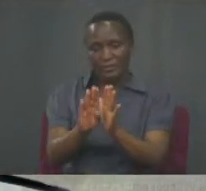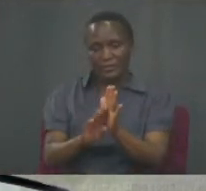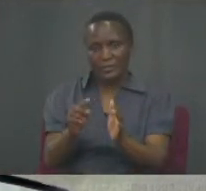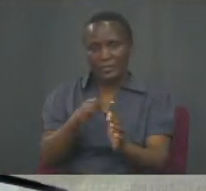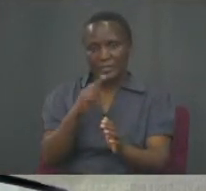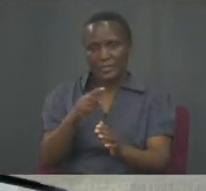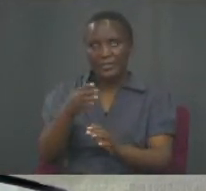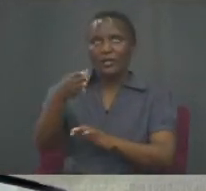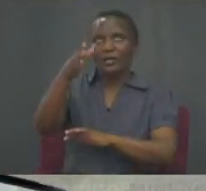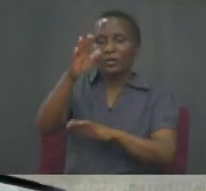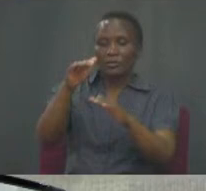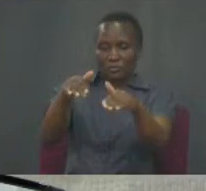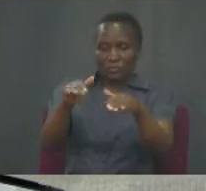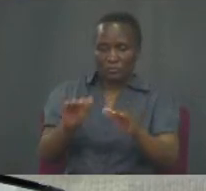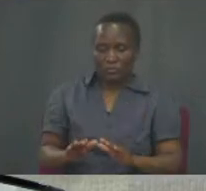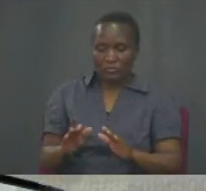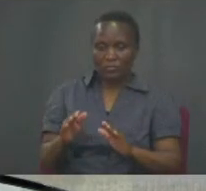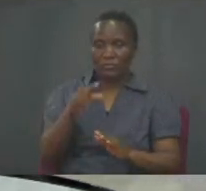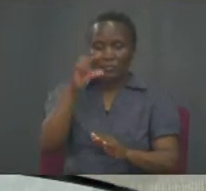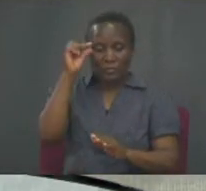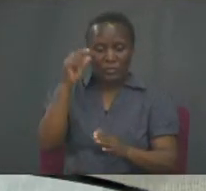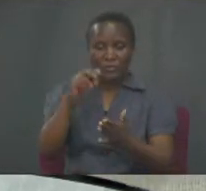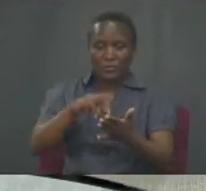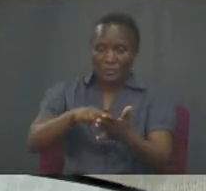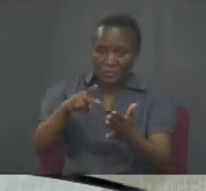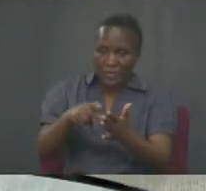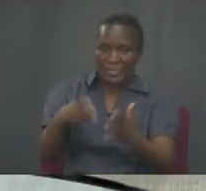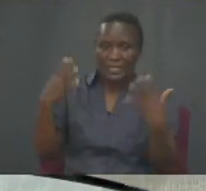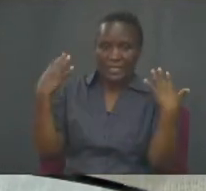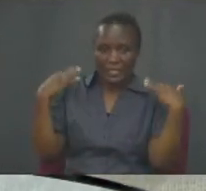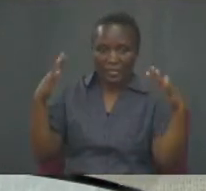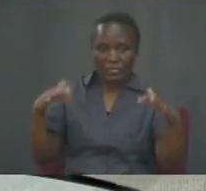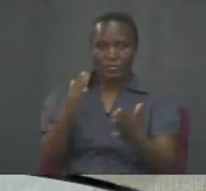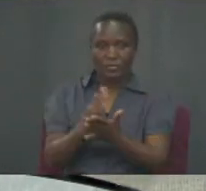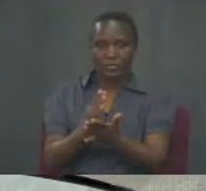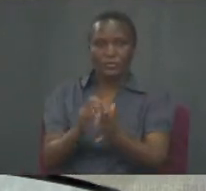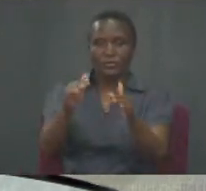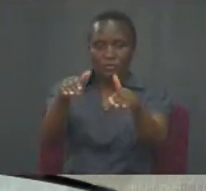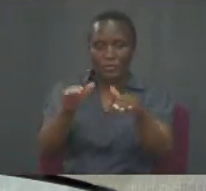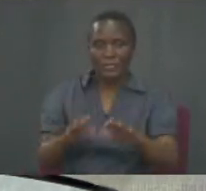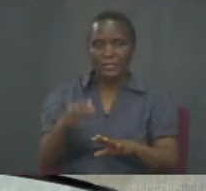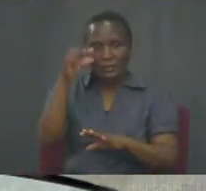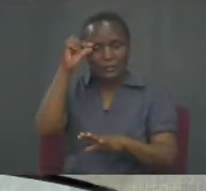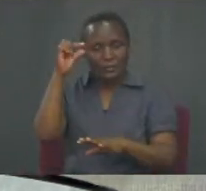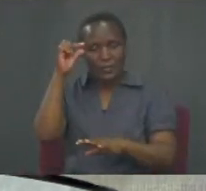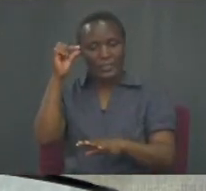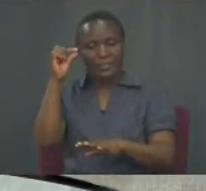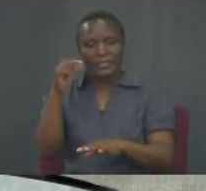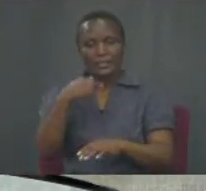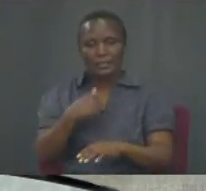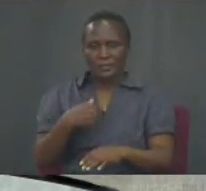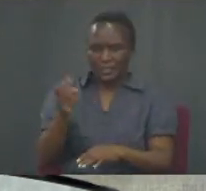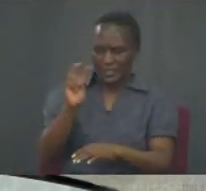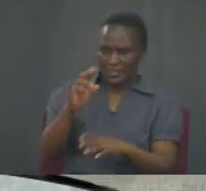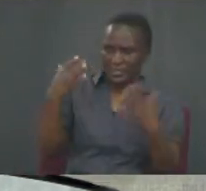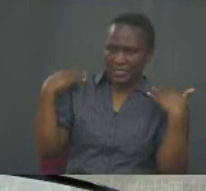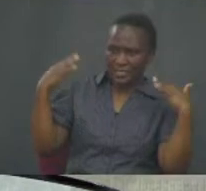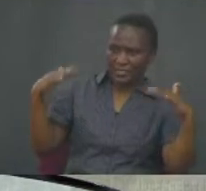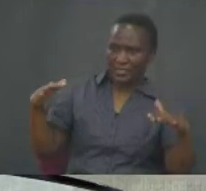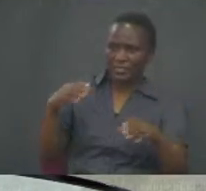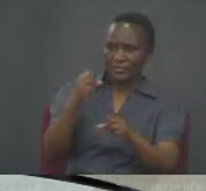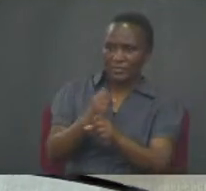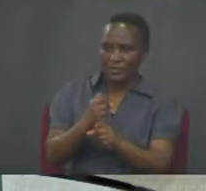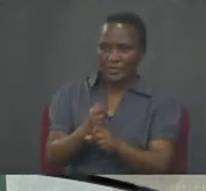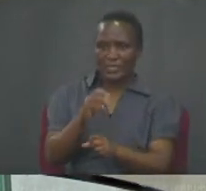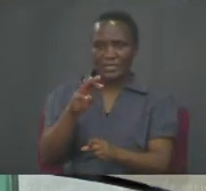buried Moses. So it's God through the angels doing this. I picture angels undoing the screws, holding